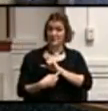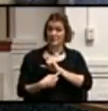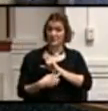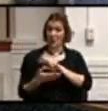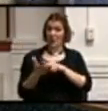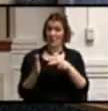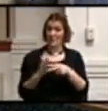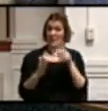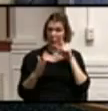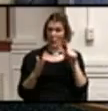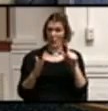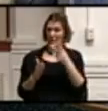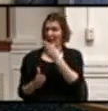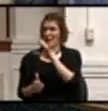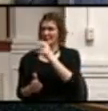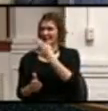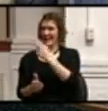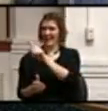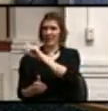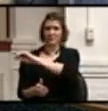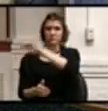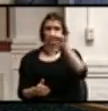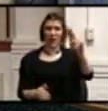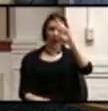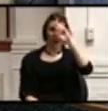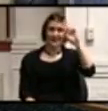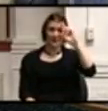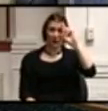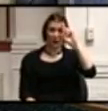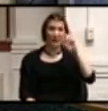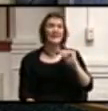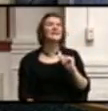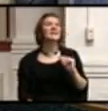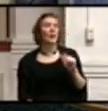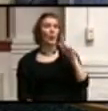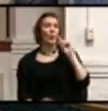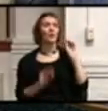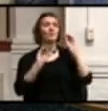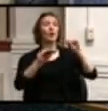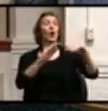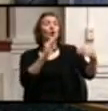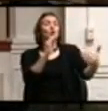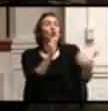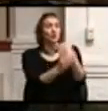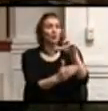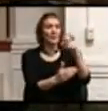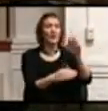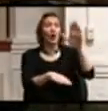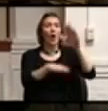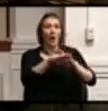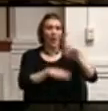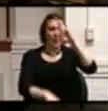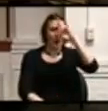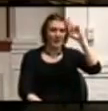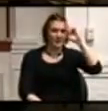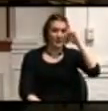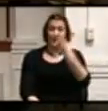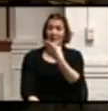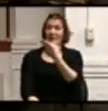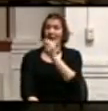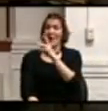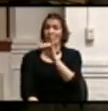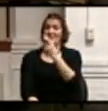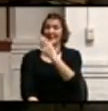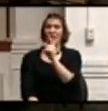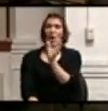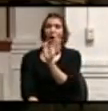then be moving from Harris Hill over to the hospital? We would put a new repeater on the hospital, that's correct. And we wouldn't be using Harris Hill anymore? That's